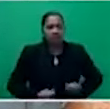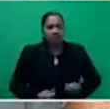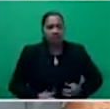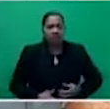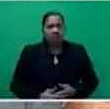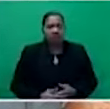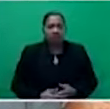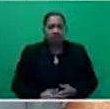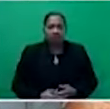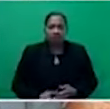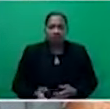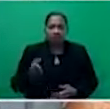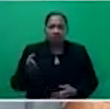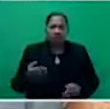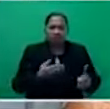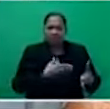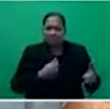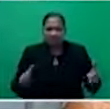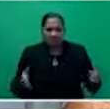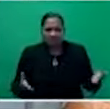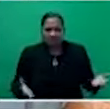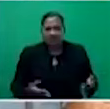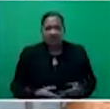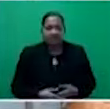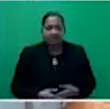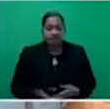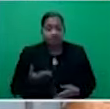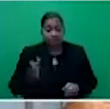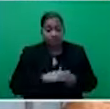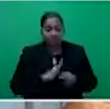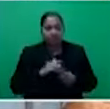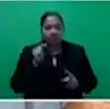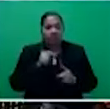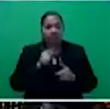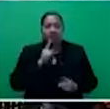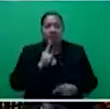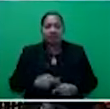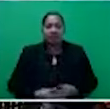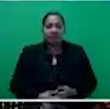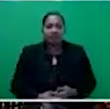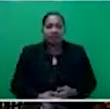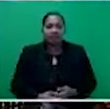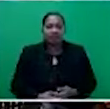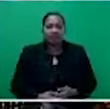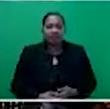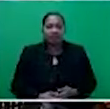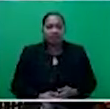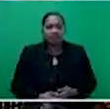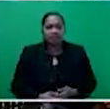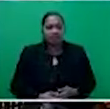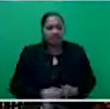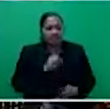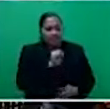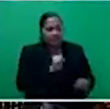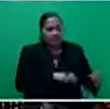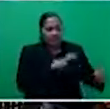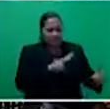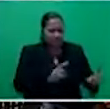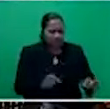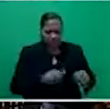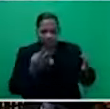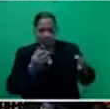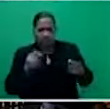it's misleading. You made your point of order. And that's his perspective. It's nothing to do with us.